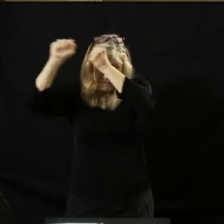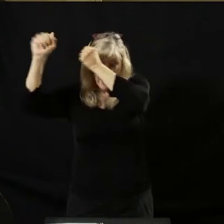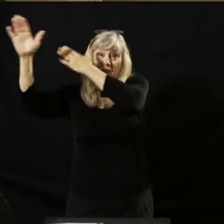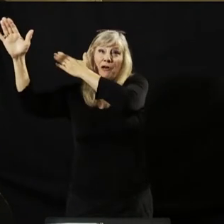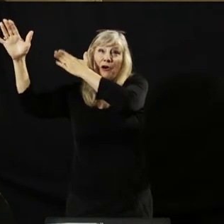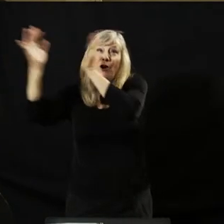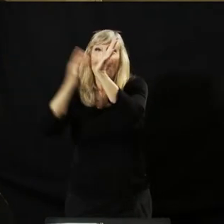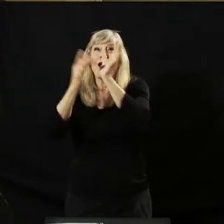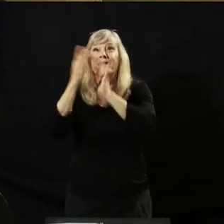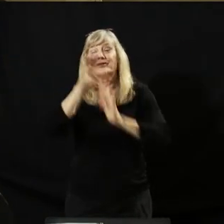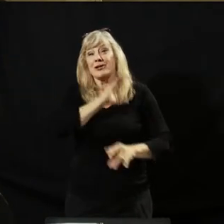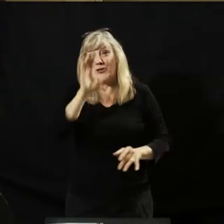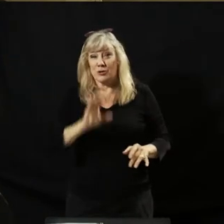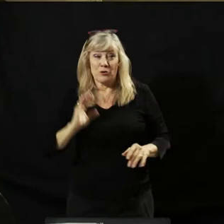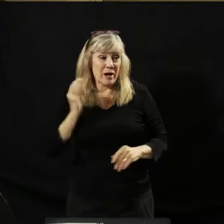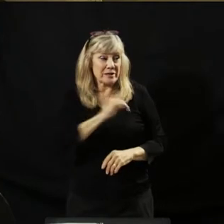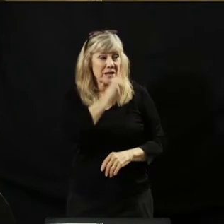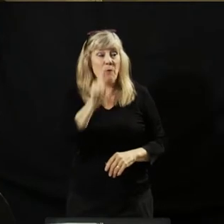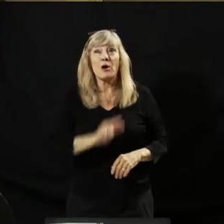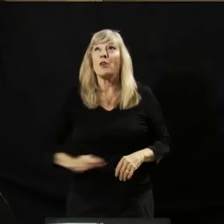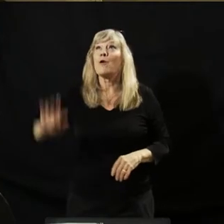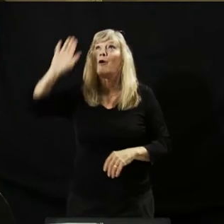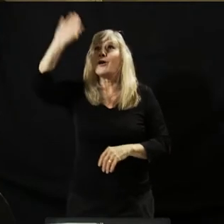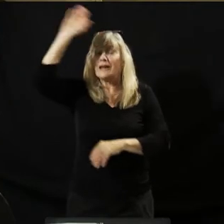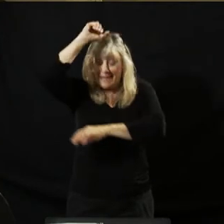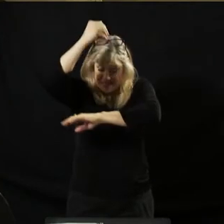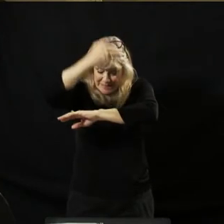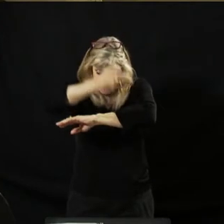his Son, his only